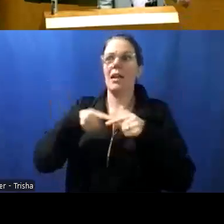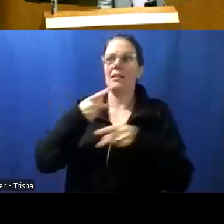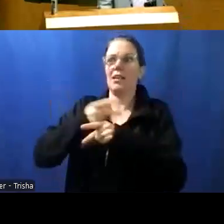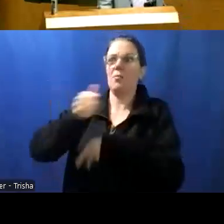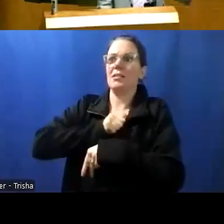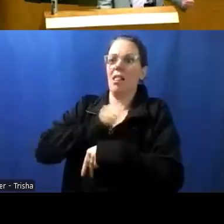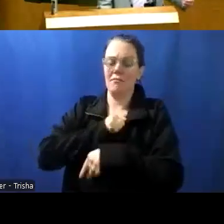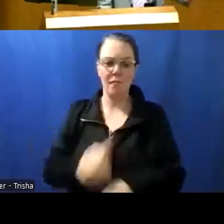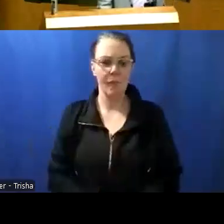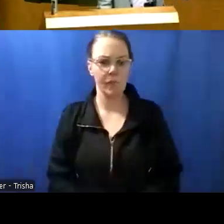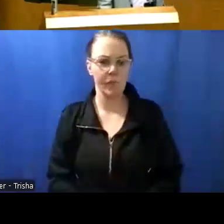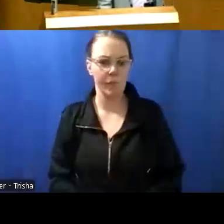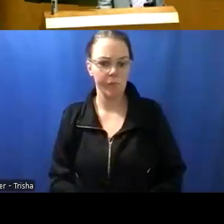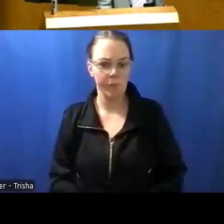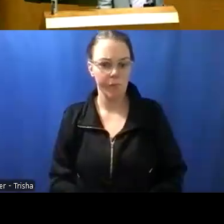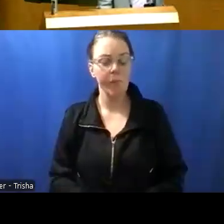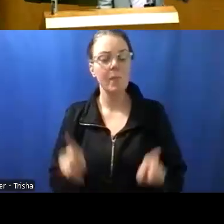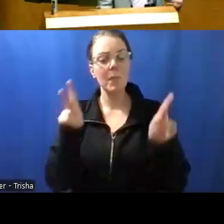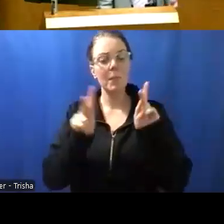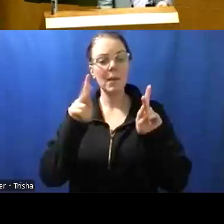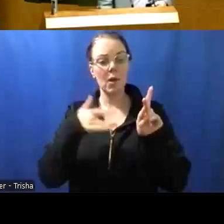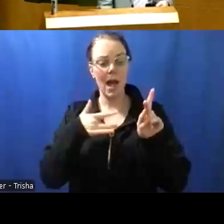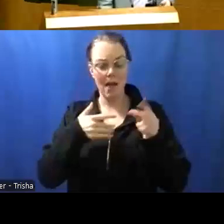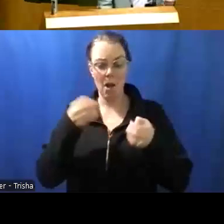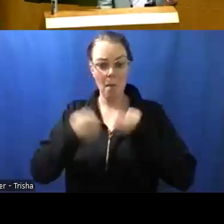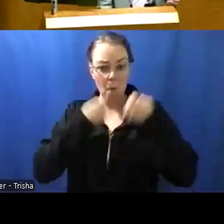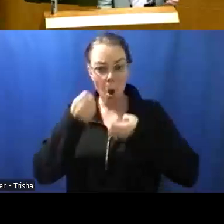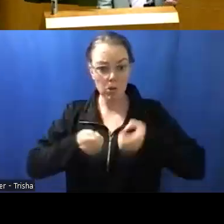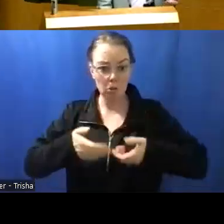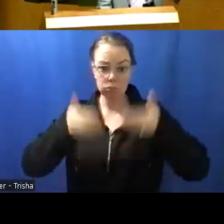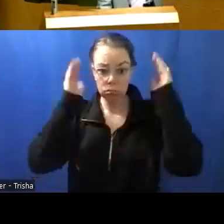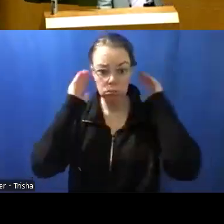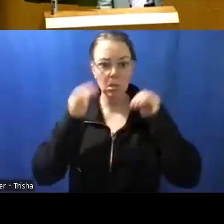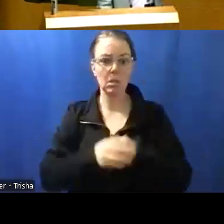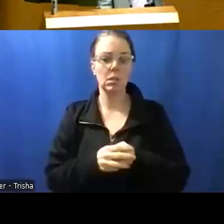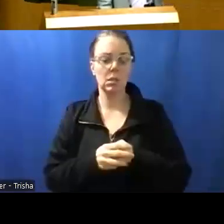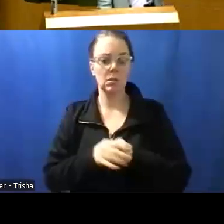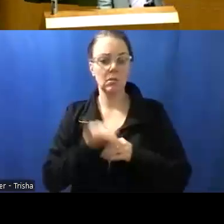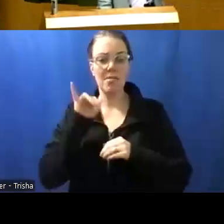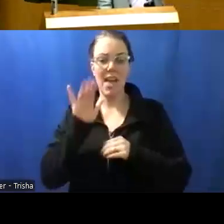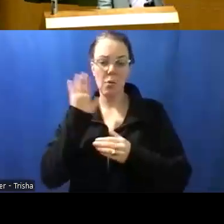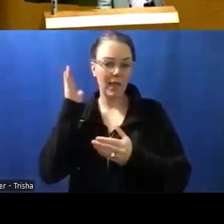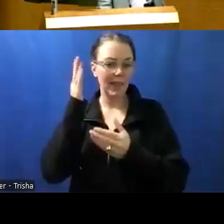People, at least initially, often can have a flood of emotions. And again, this can interfere